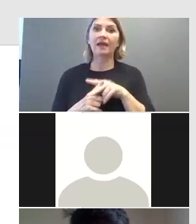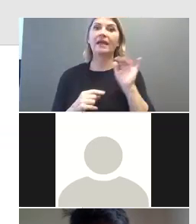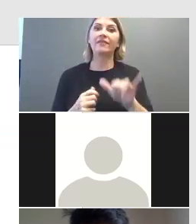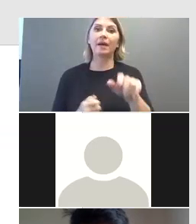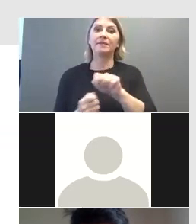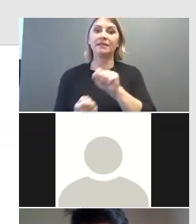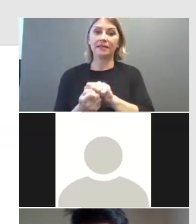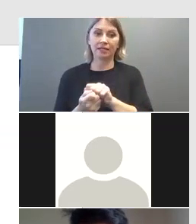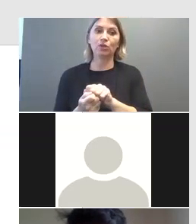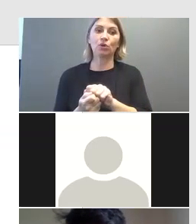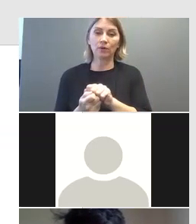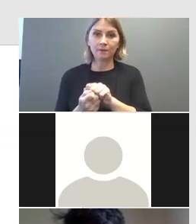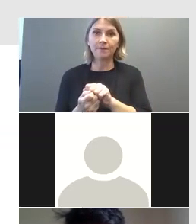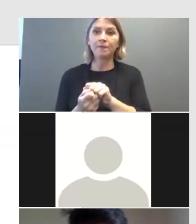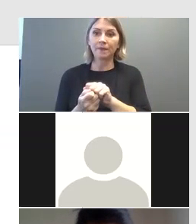particular,